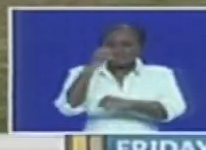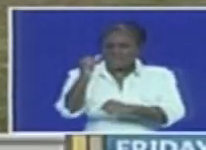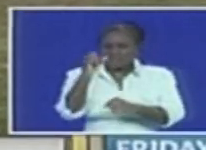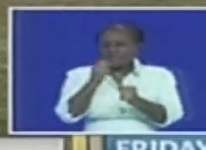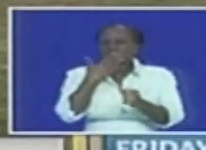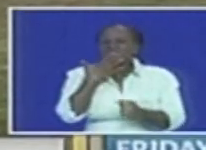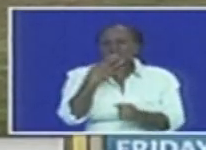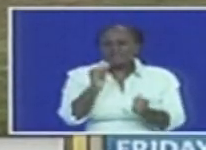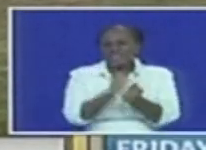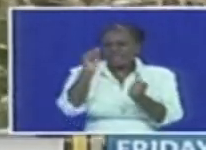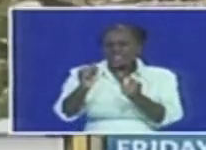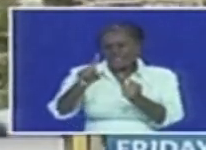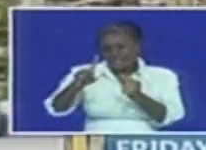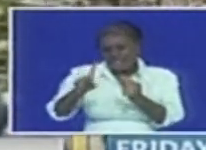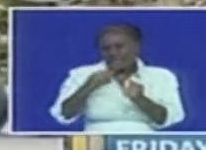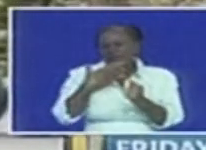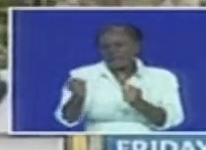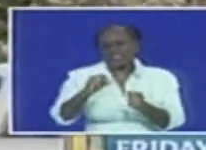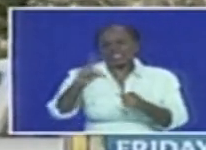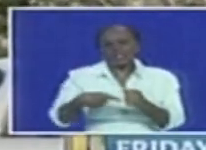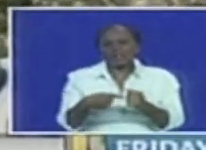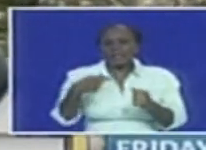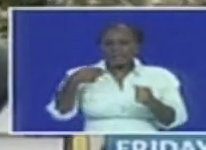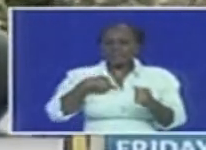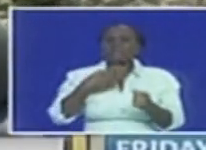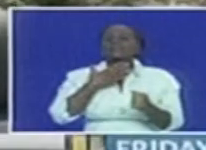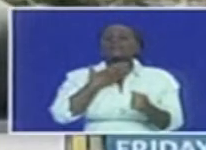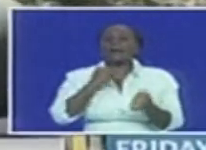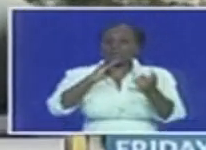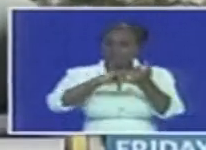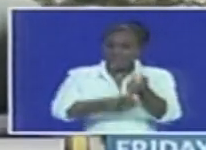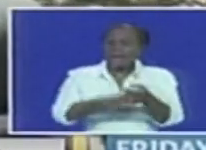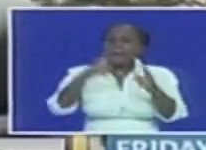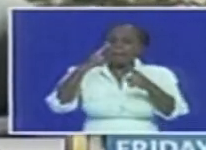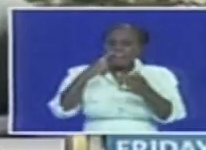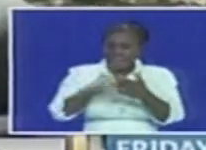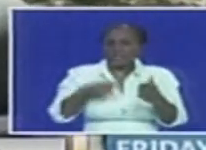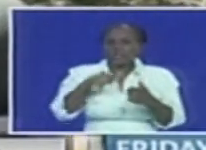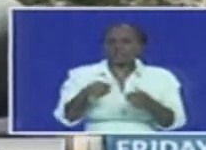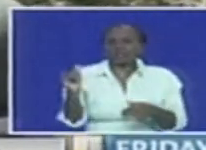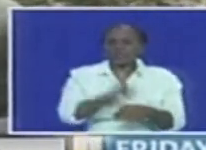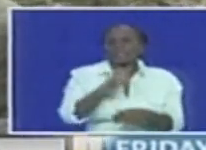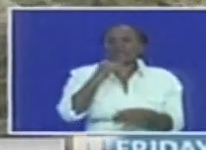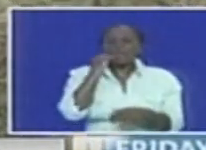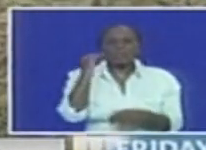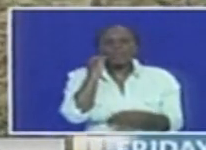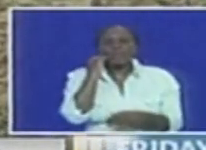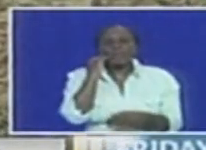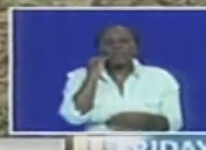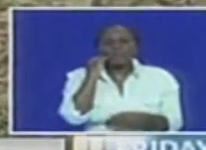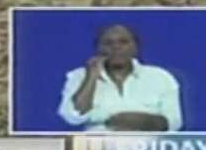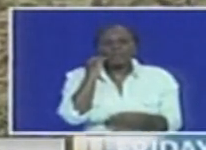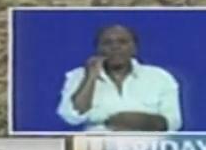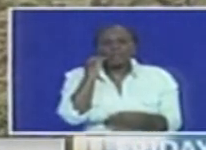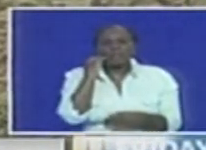1,500 shillings per pupil. Mimi ndakuoa lakini utapaki nyumbani. Mimi nimalisa shule. Na